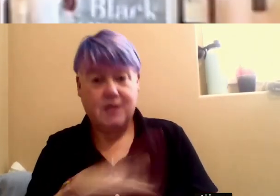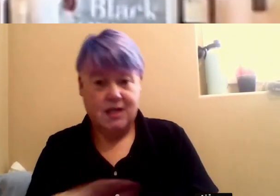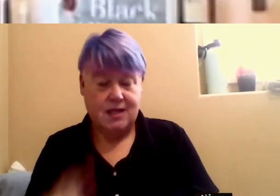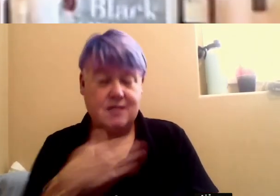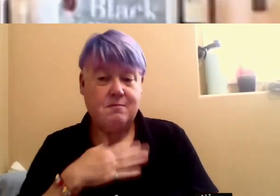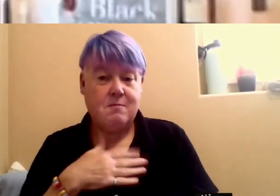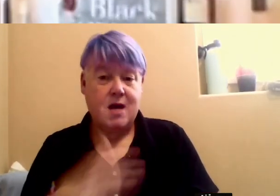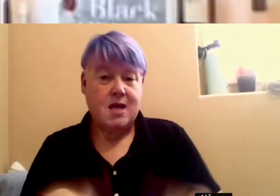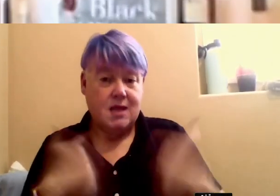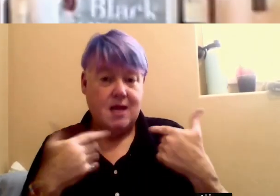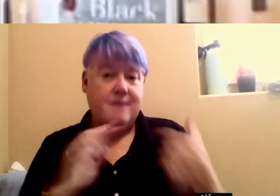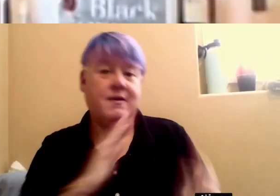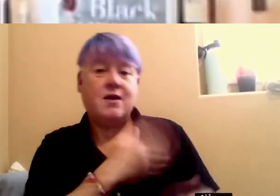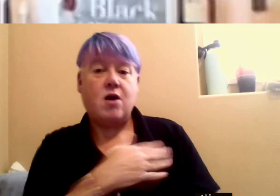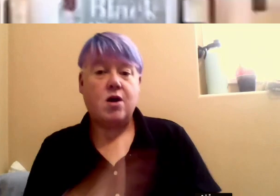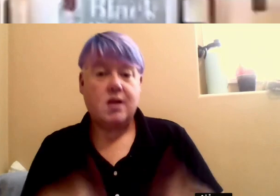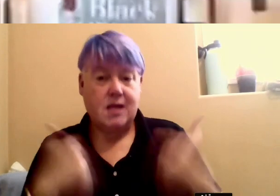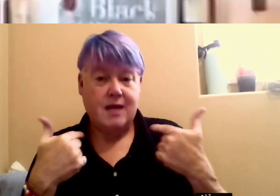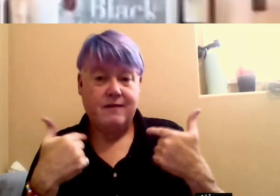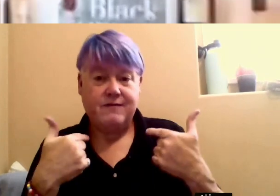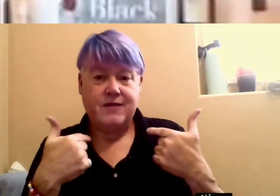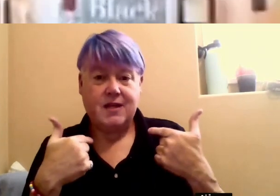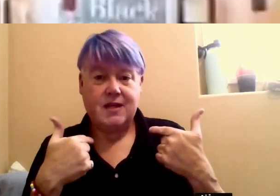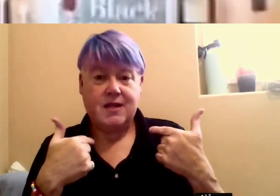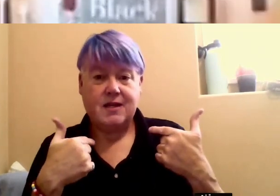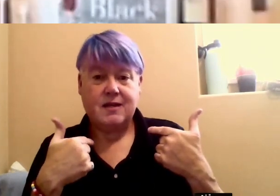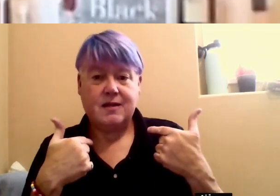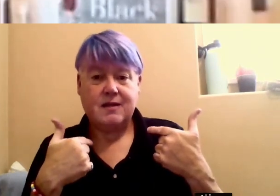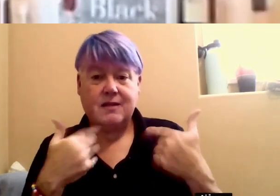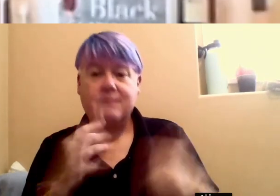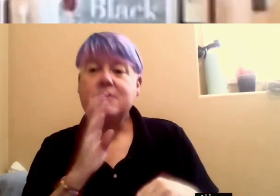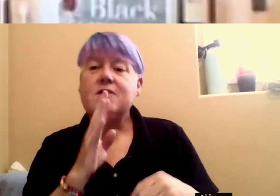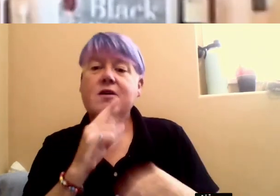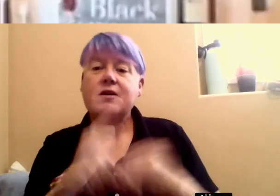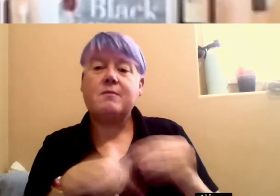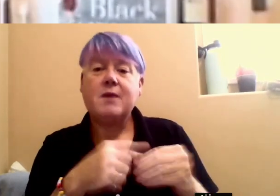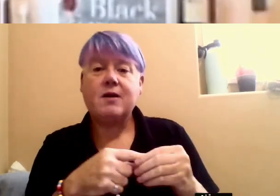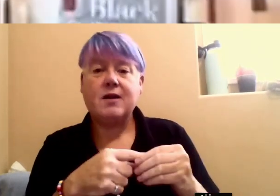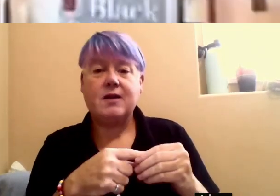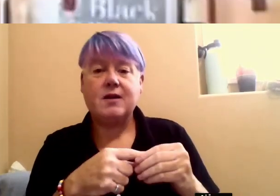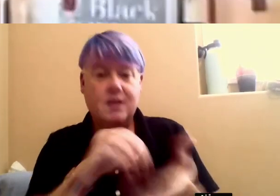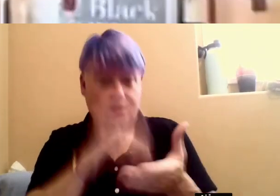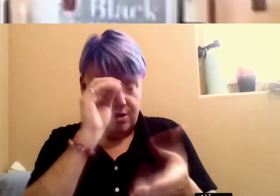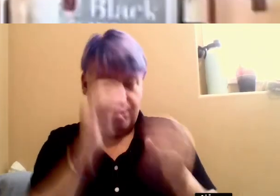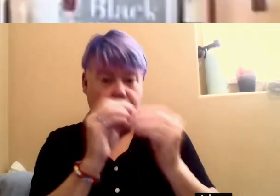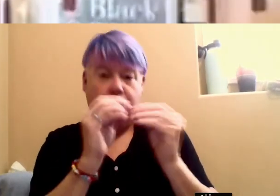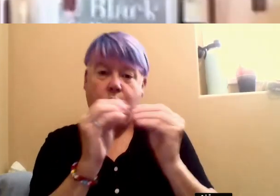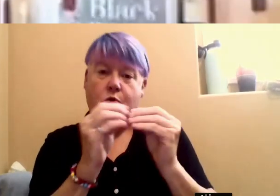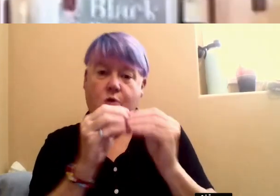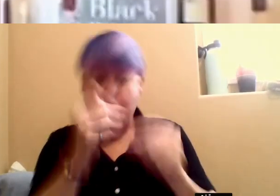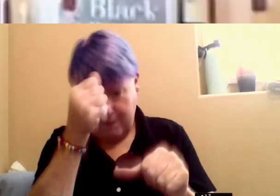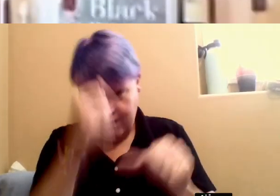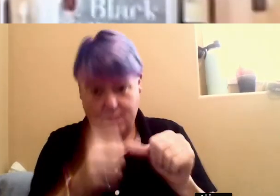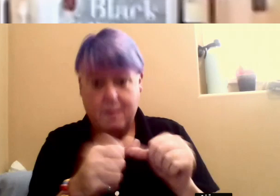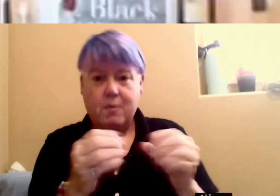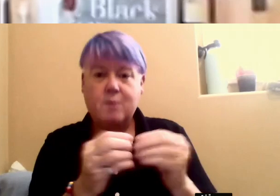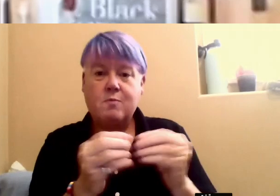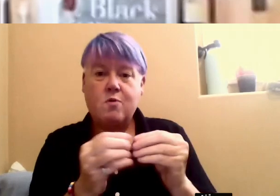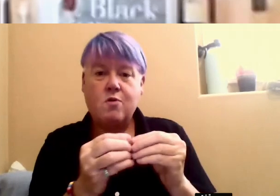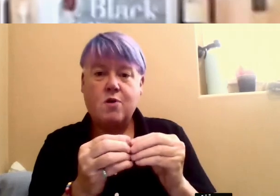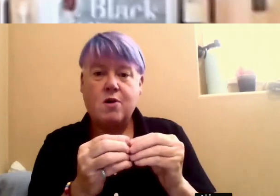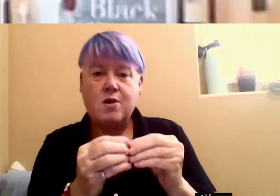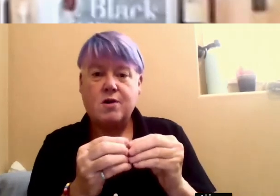our life, I've actually, in talking about it, learned more about it. Like either I've remembered more,